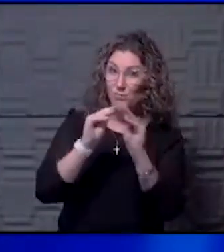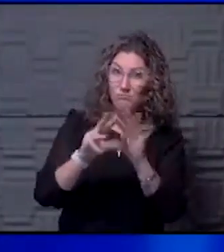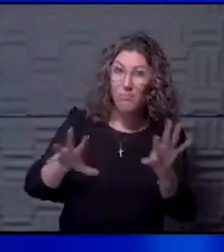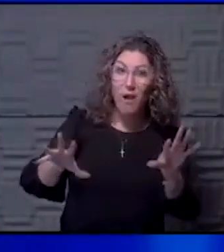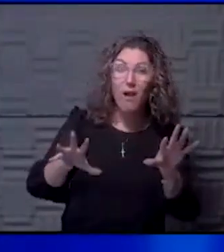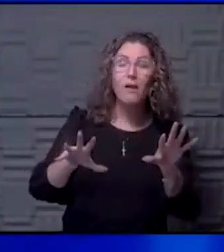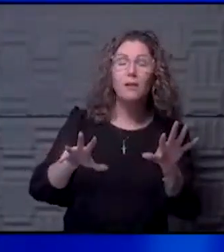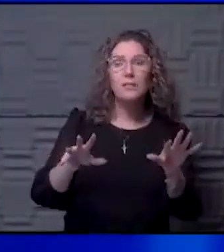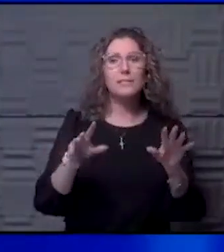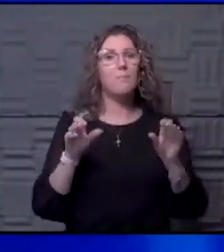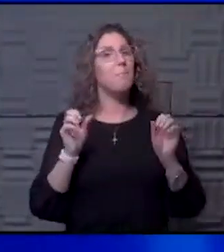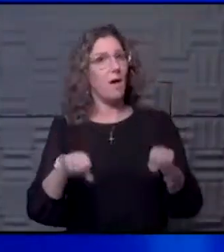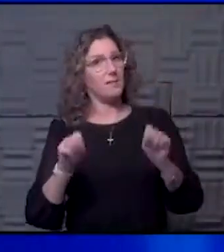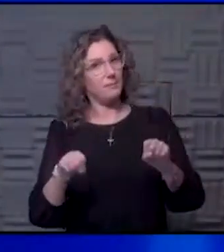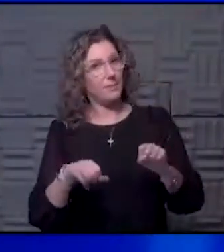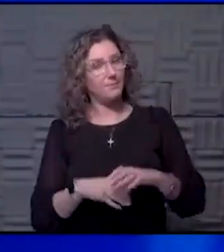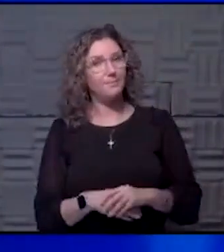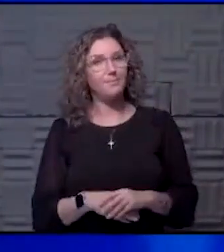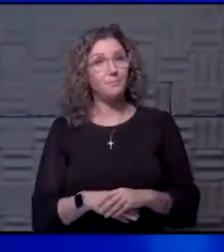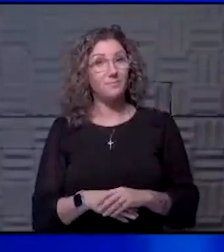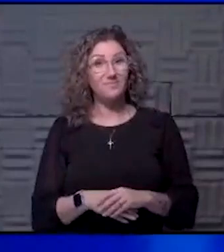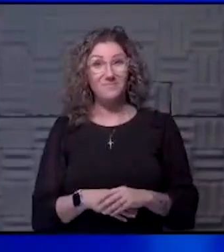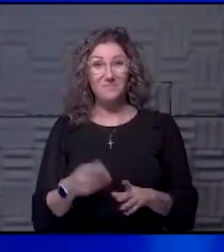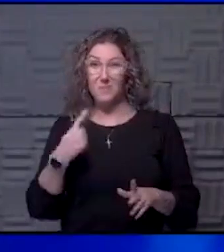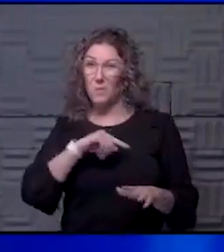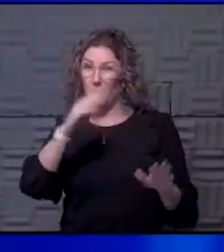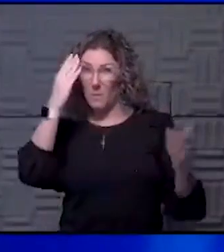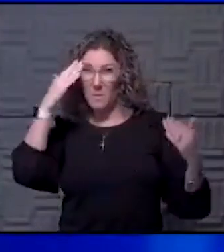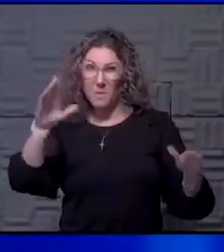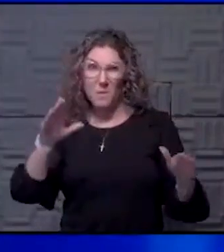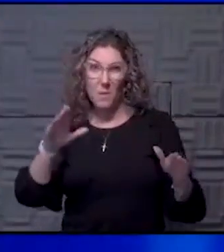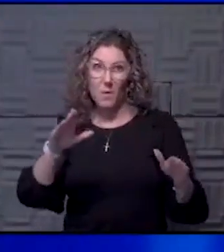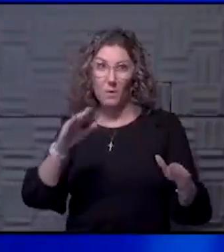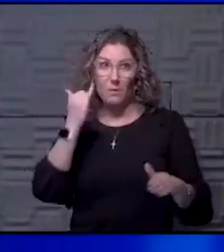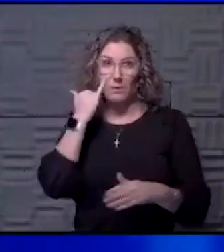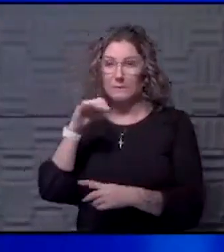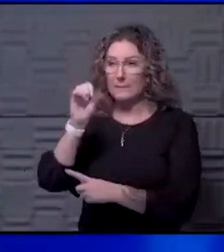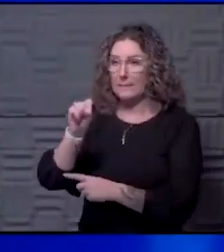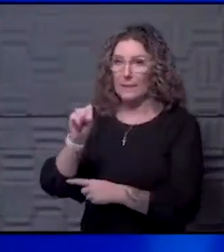is possibly. We don't know one way or the other for sure yet,